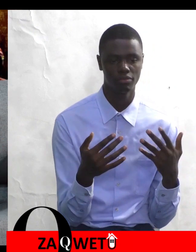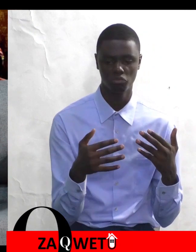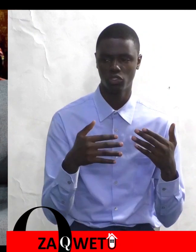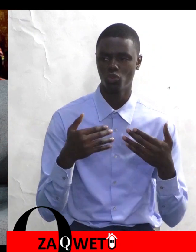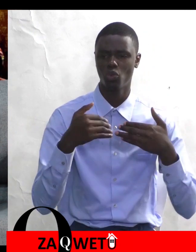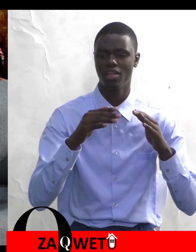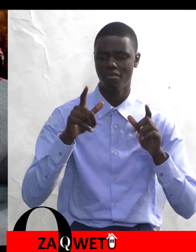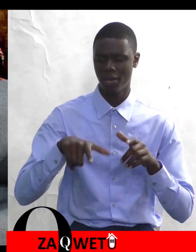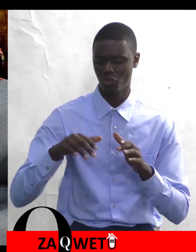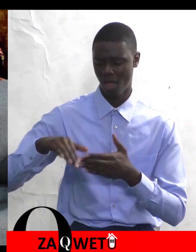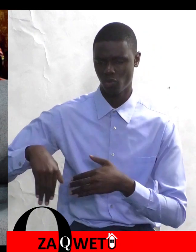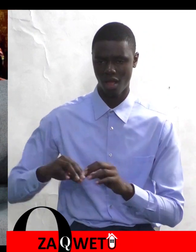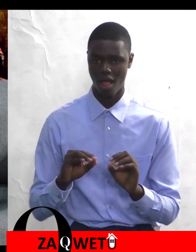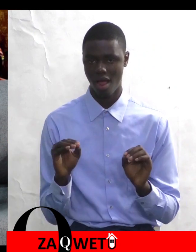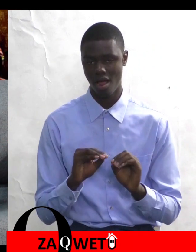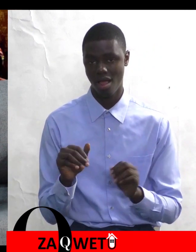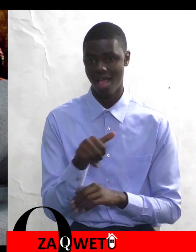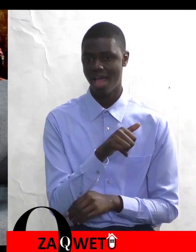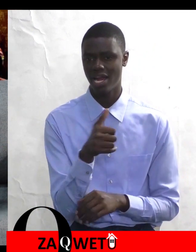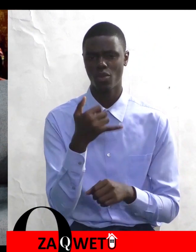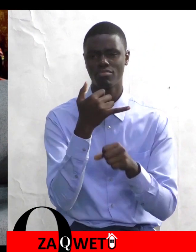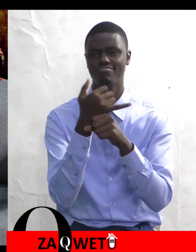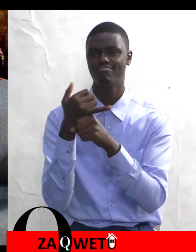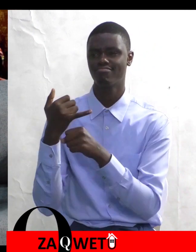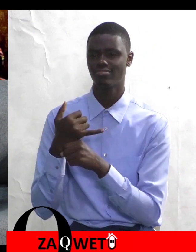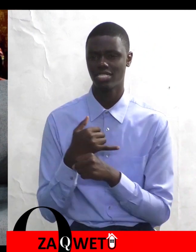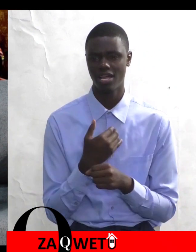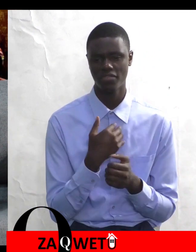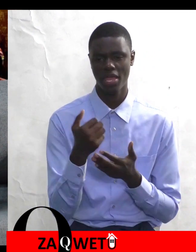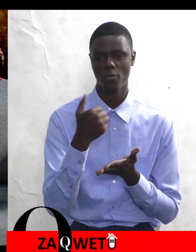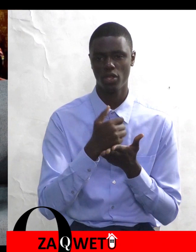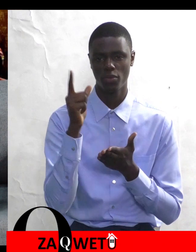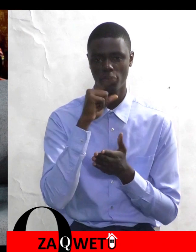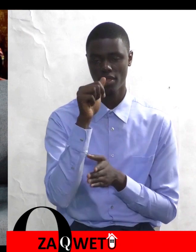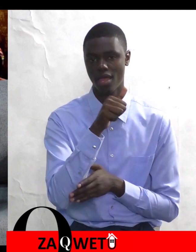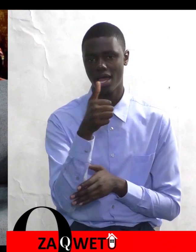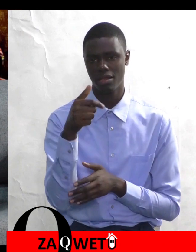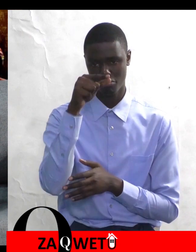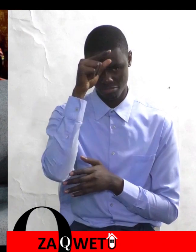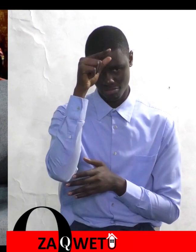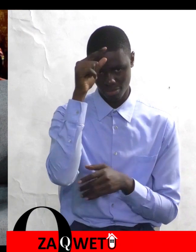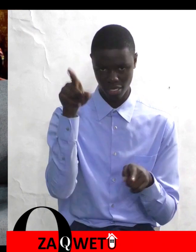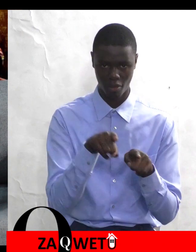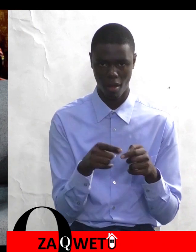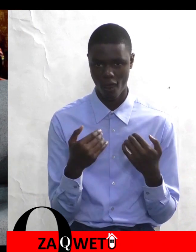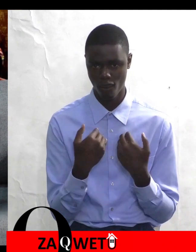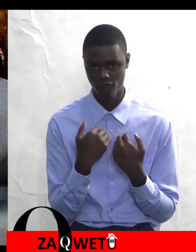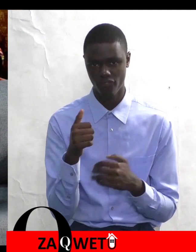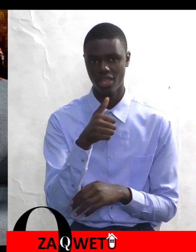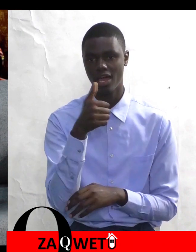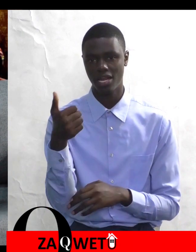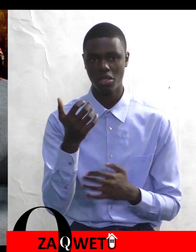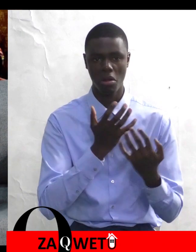fits where, nani yako, yani tusiache mtu nje. Yeah. Alafu kuna wenye wako kwa makazi, wako employed, wengine hata